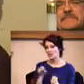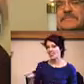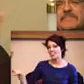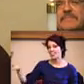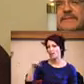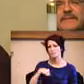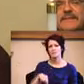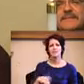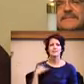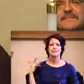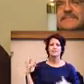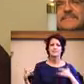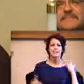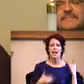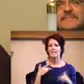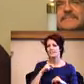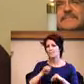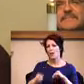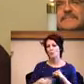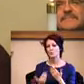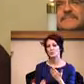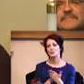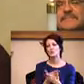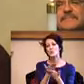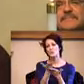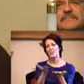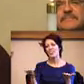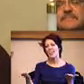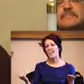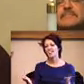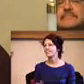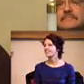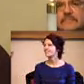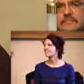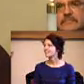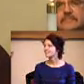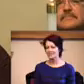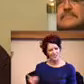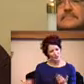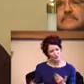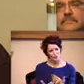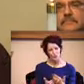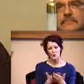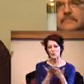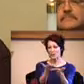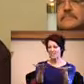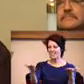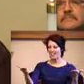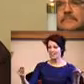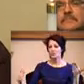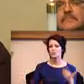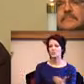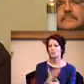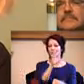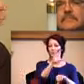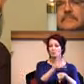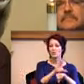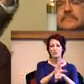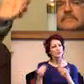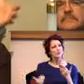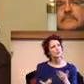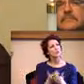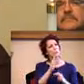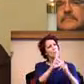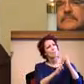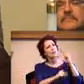so excited about this new thing that God was doing with them this new thing this new new church this new building this